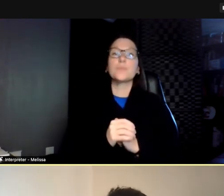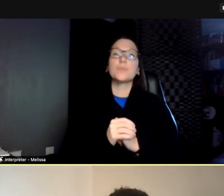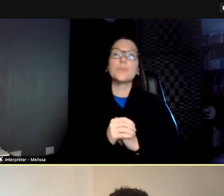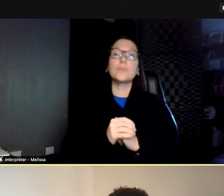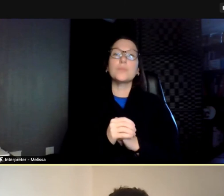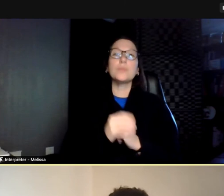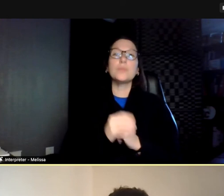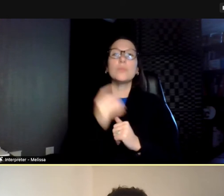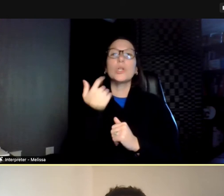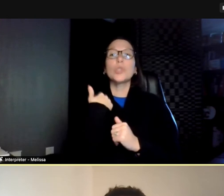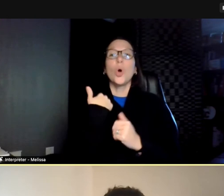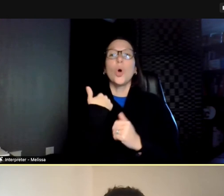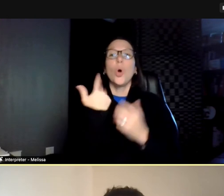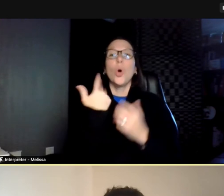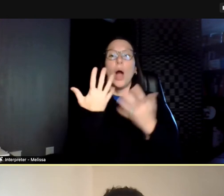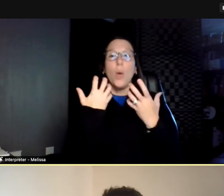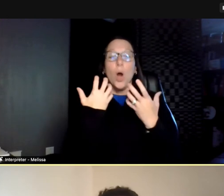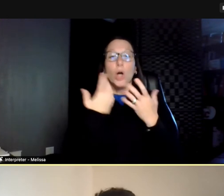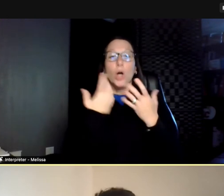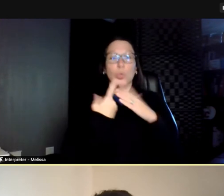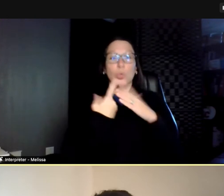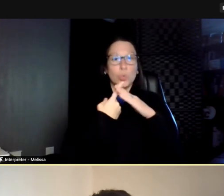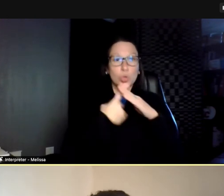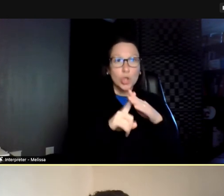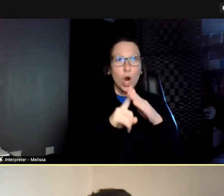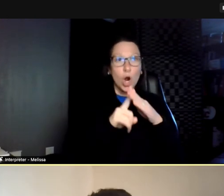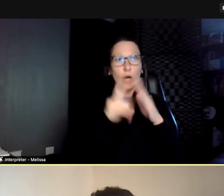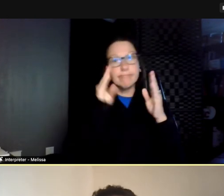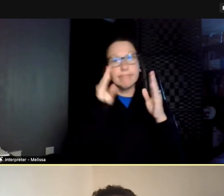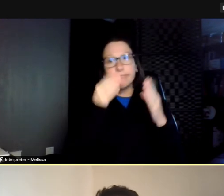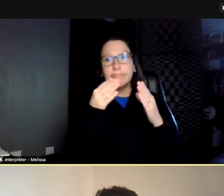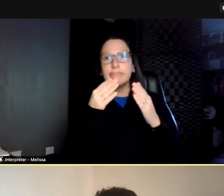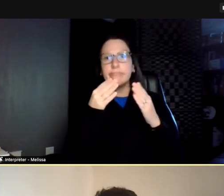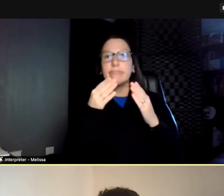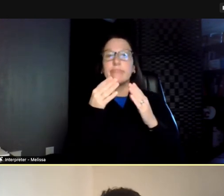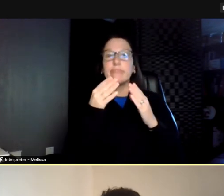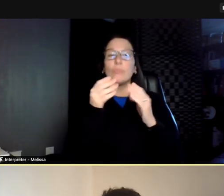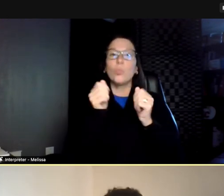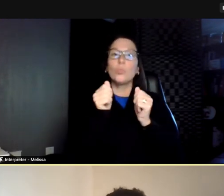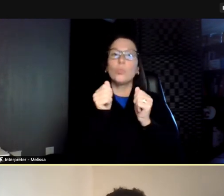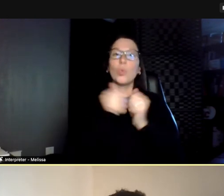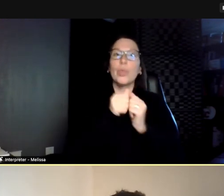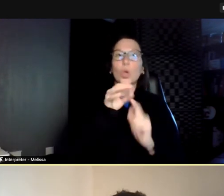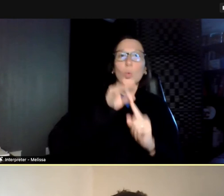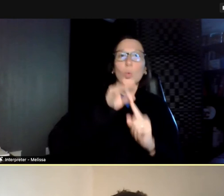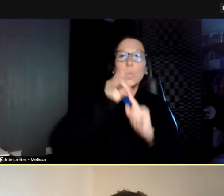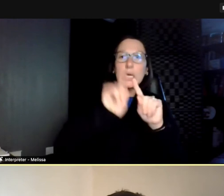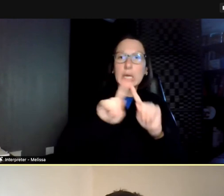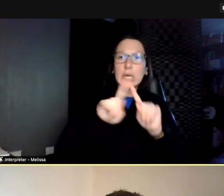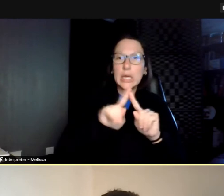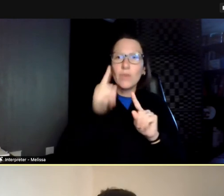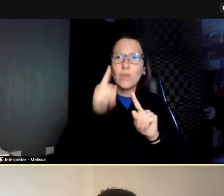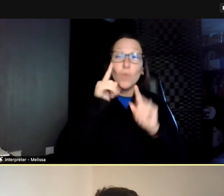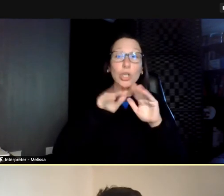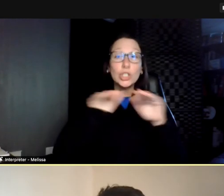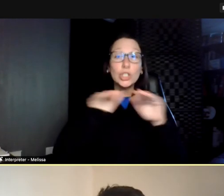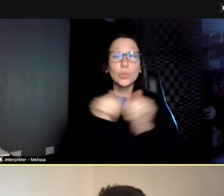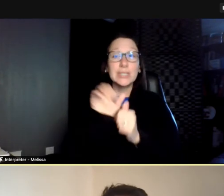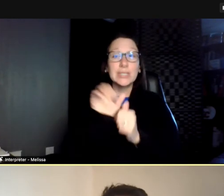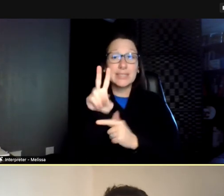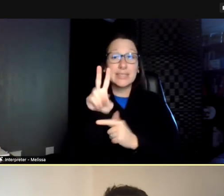through the lens of cortical visual impairment and talk about what's unique for kids with CVI, I want to share with you